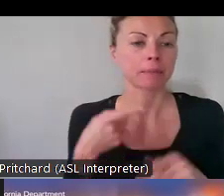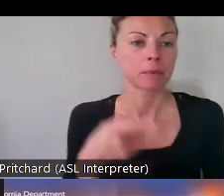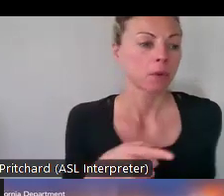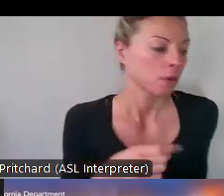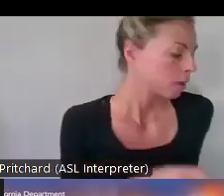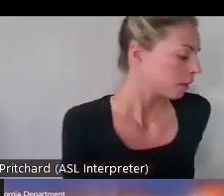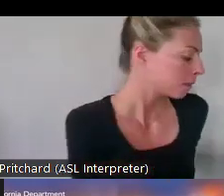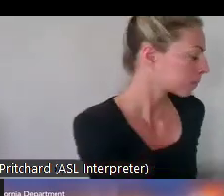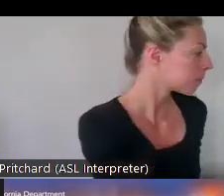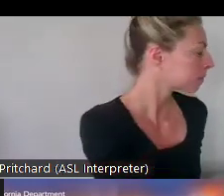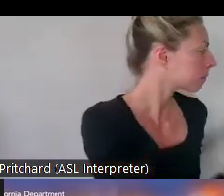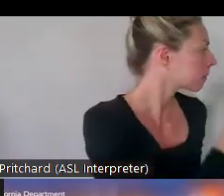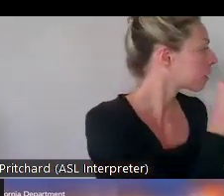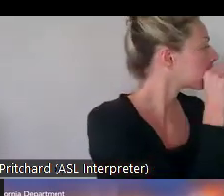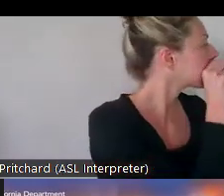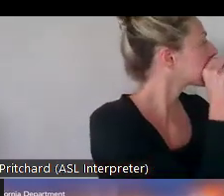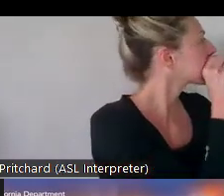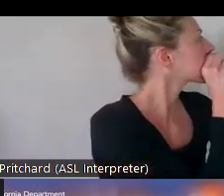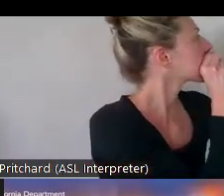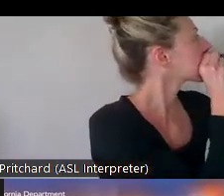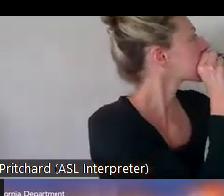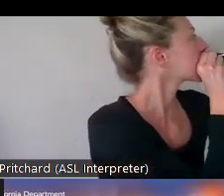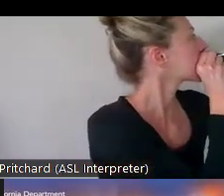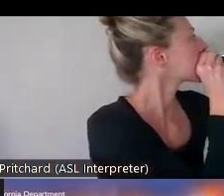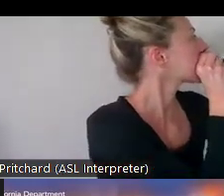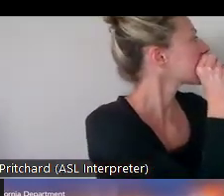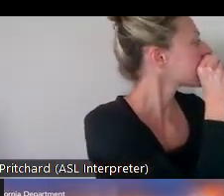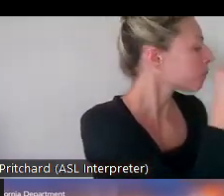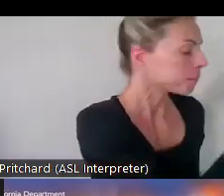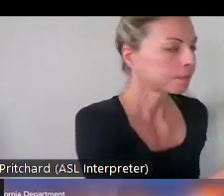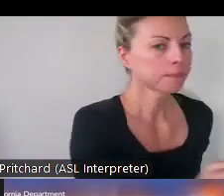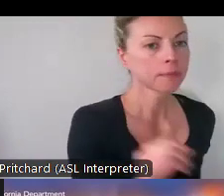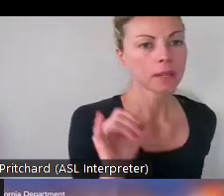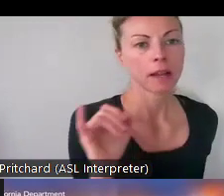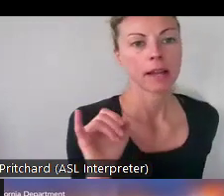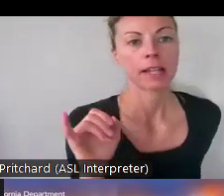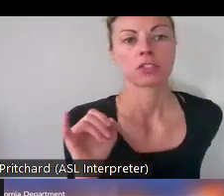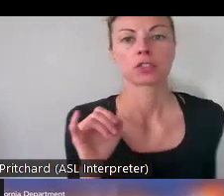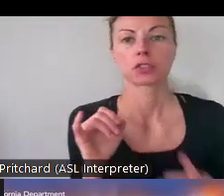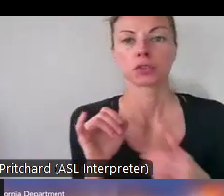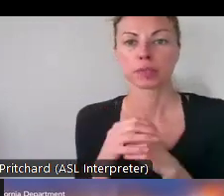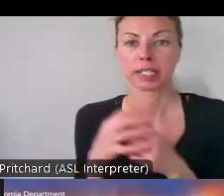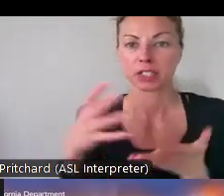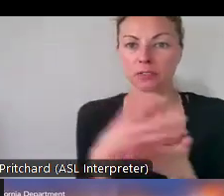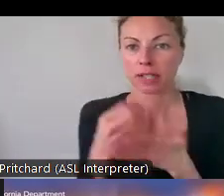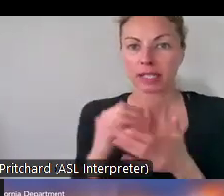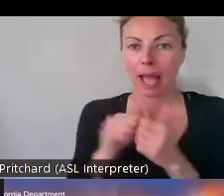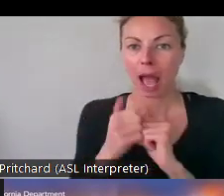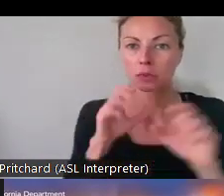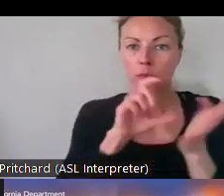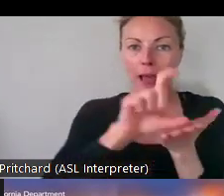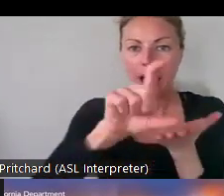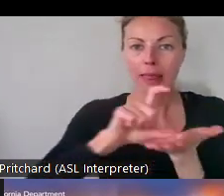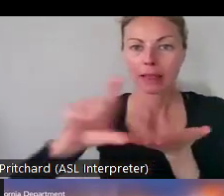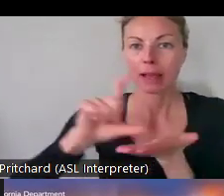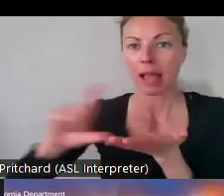So first, the intrastate funding formula is how we allocate our Older Americans Act dollars, which are the Title III funding